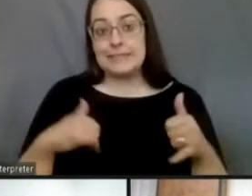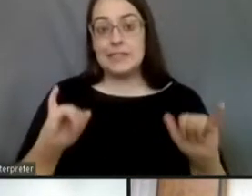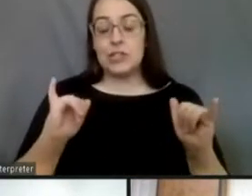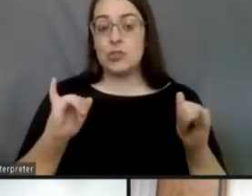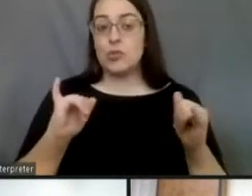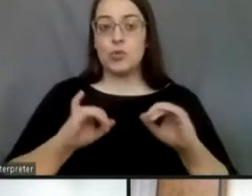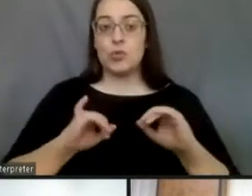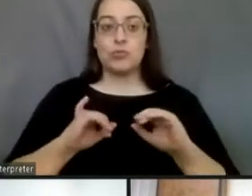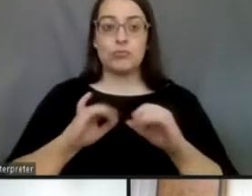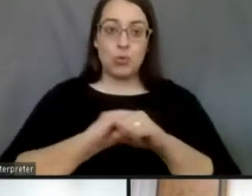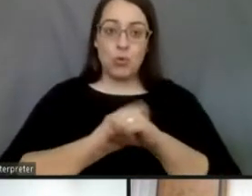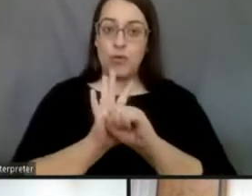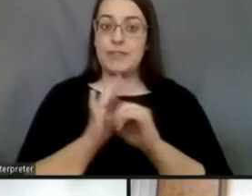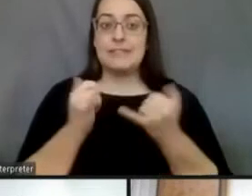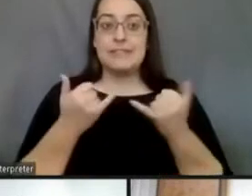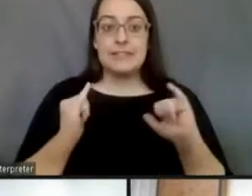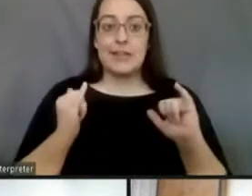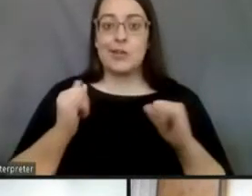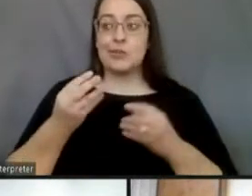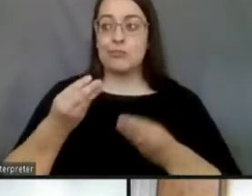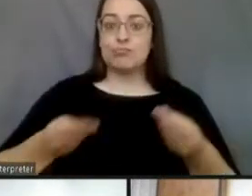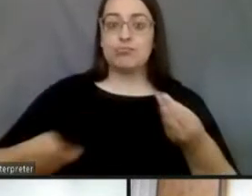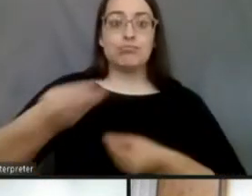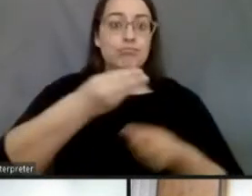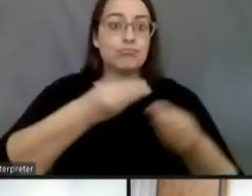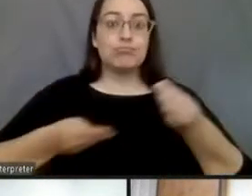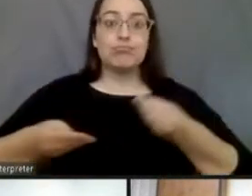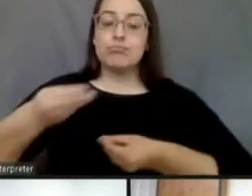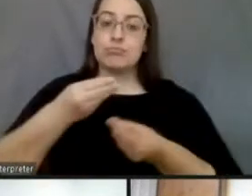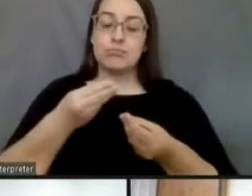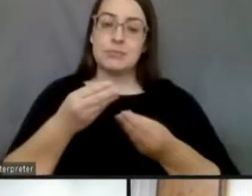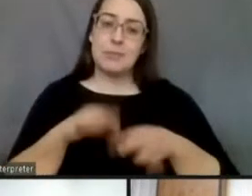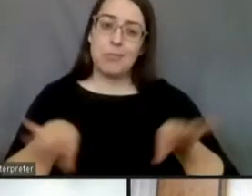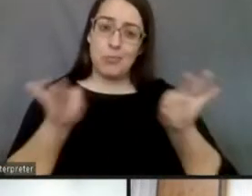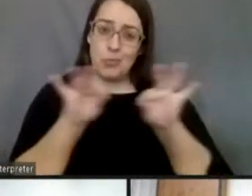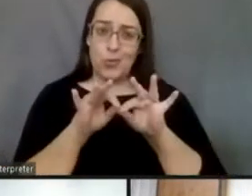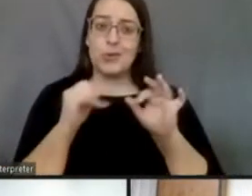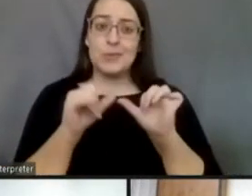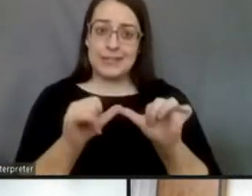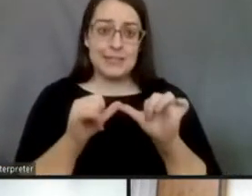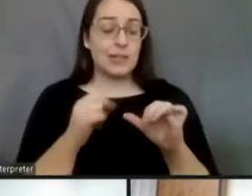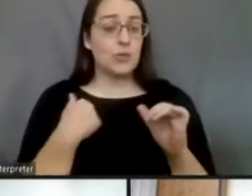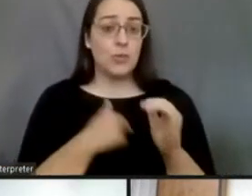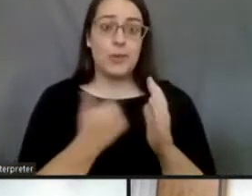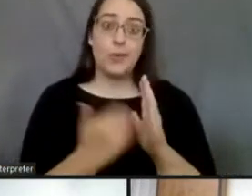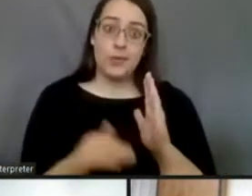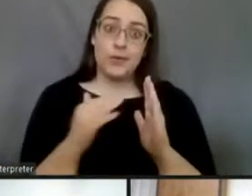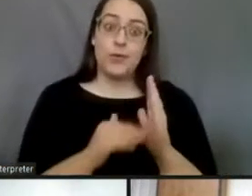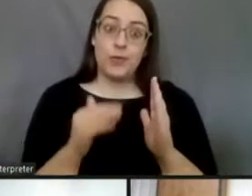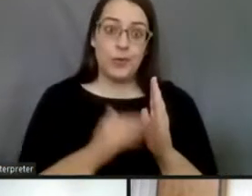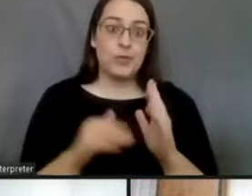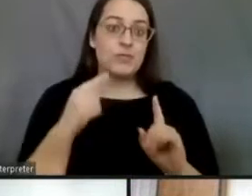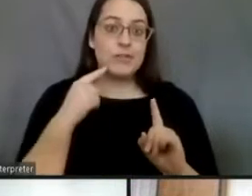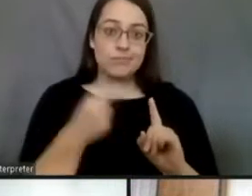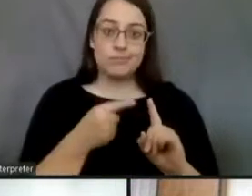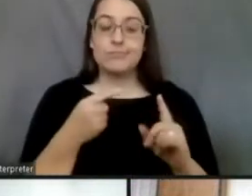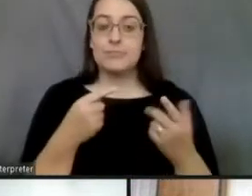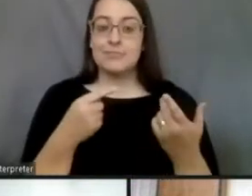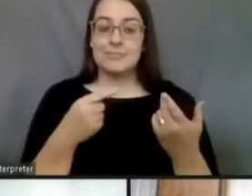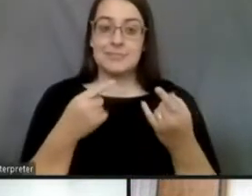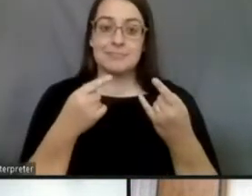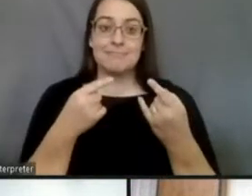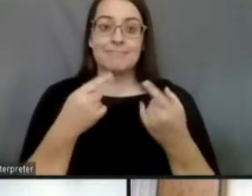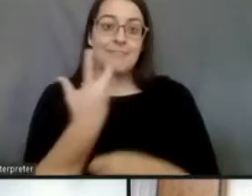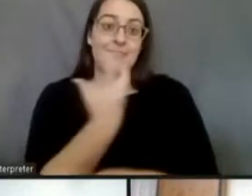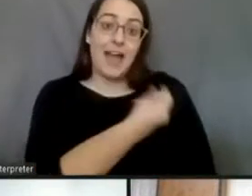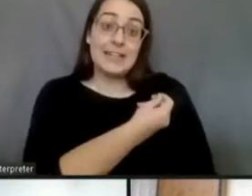circulating in our community. And it's very important to do these things that we've talked about many times. The most important of which I think is to